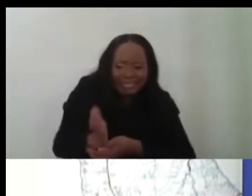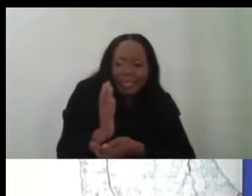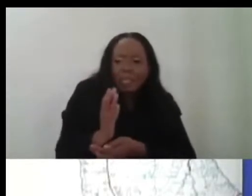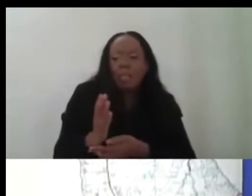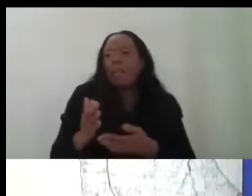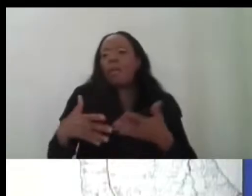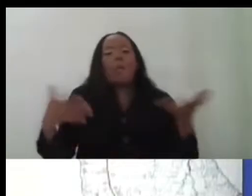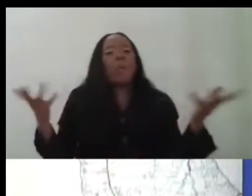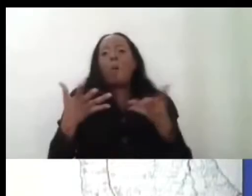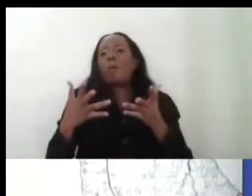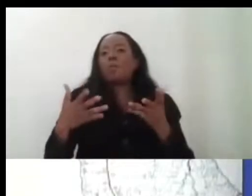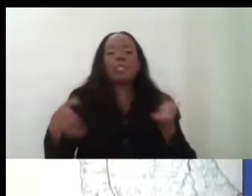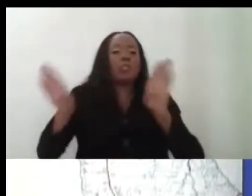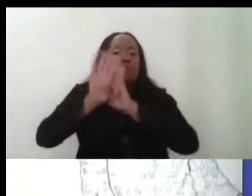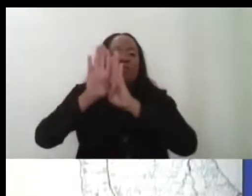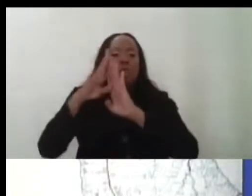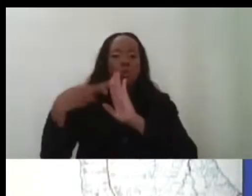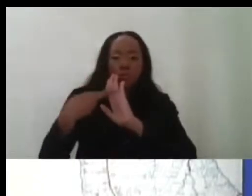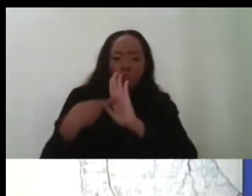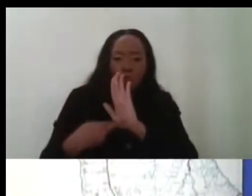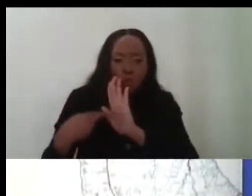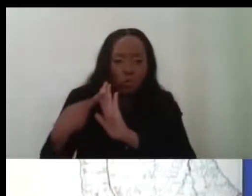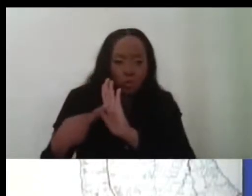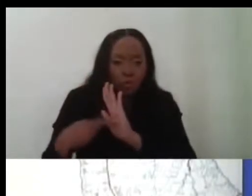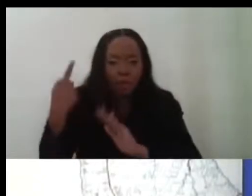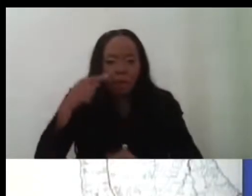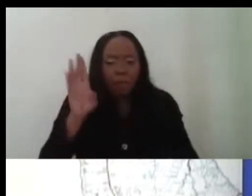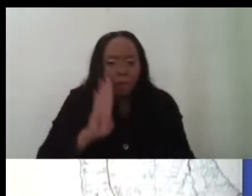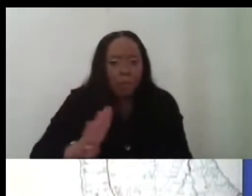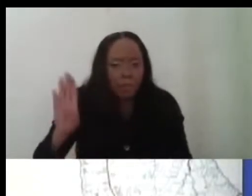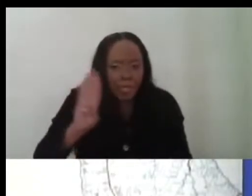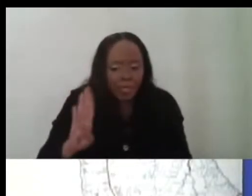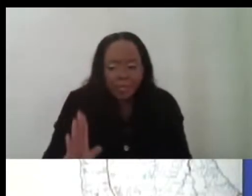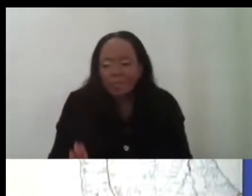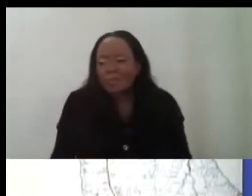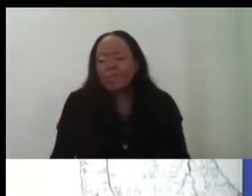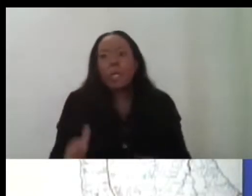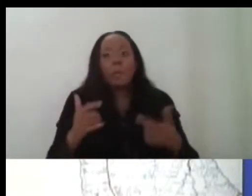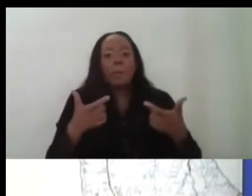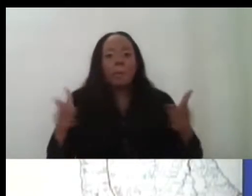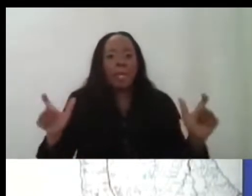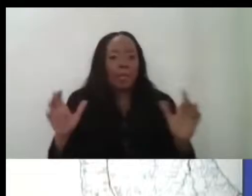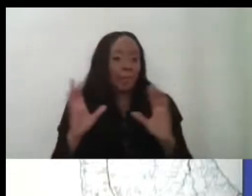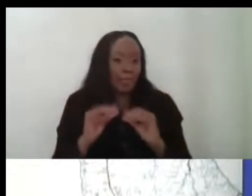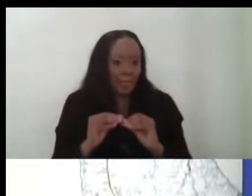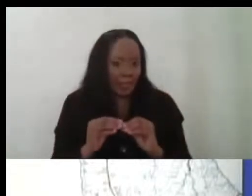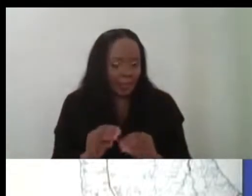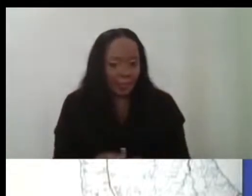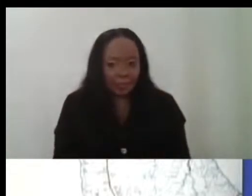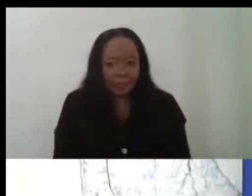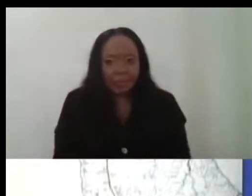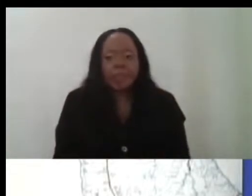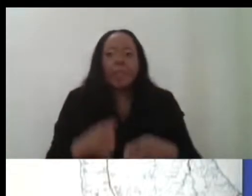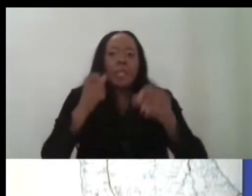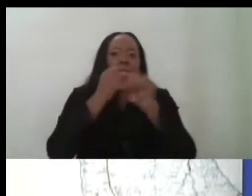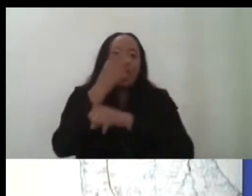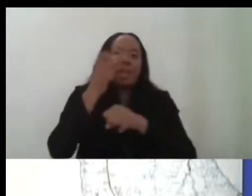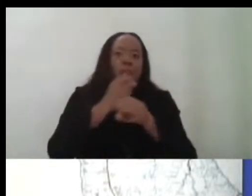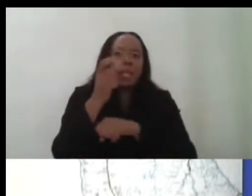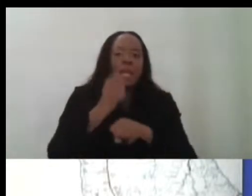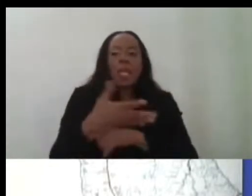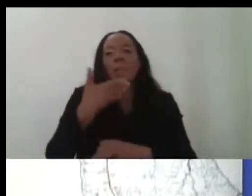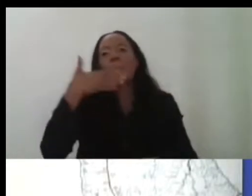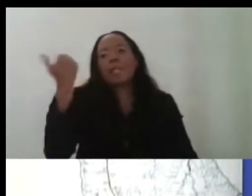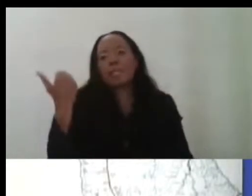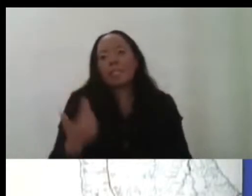So I would say that every year it gets better, because over the last couple of years,